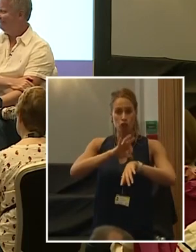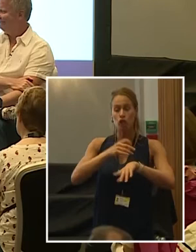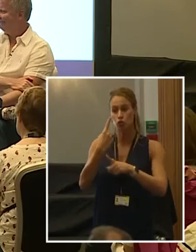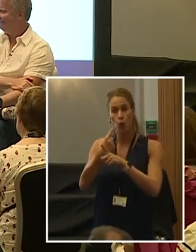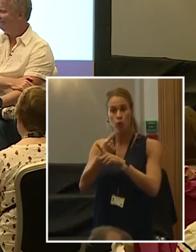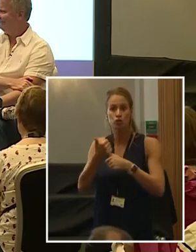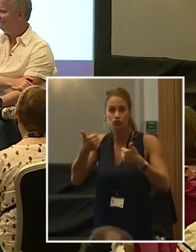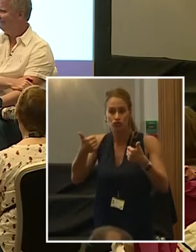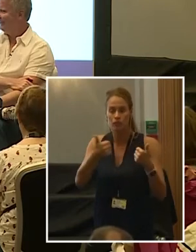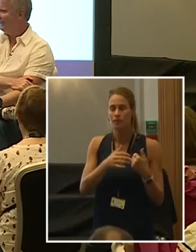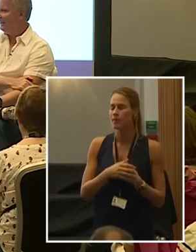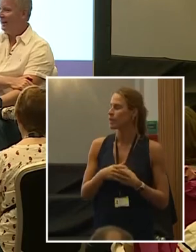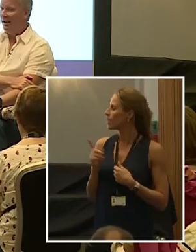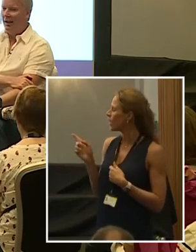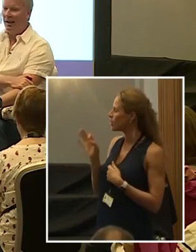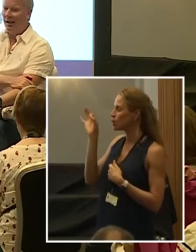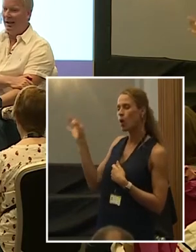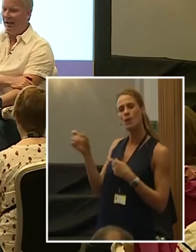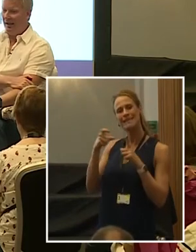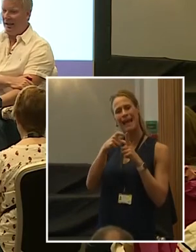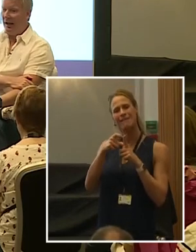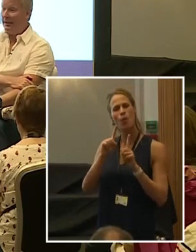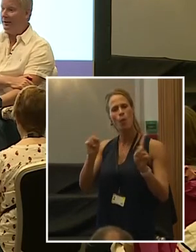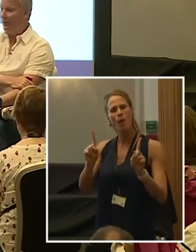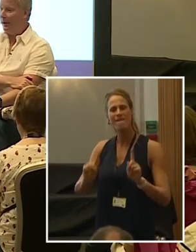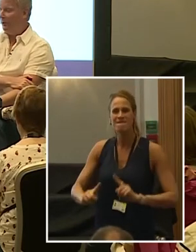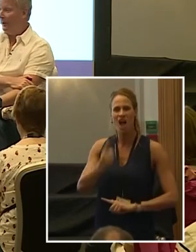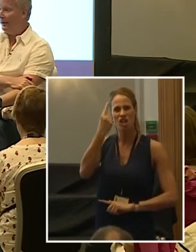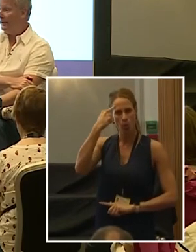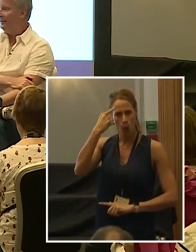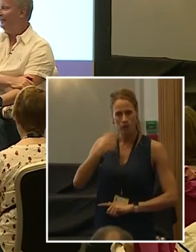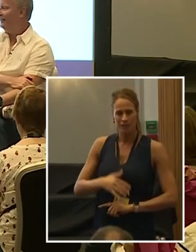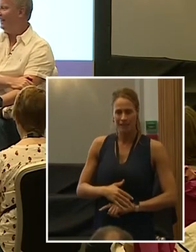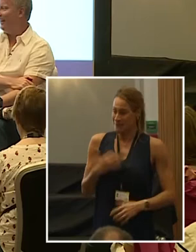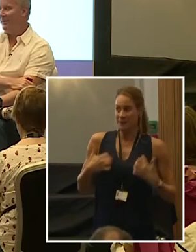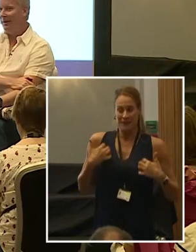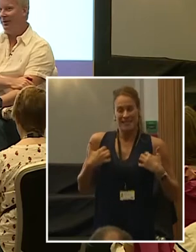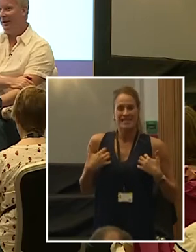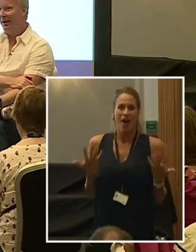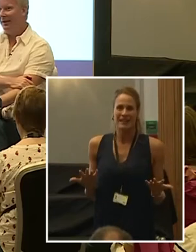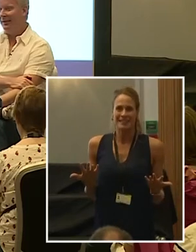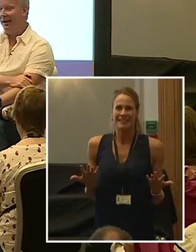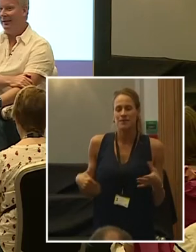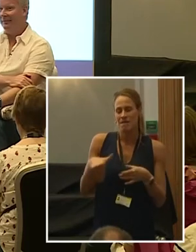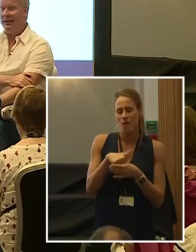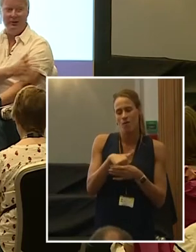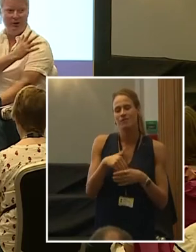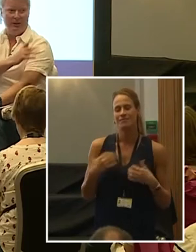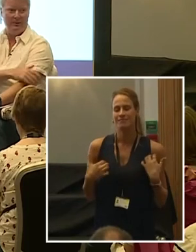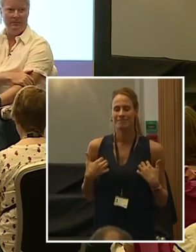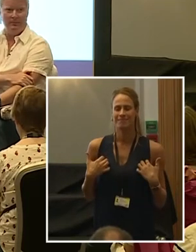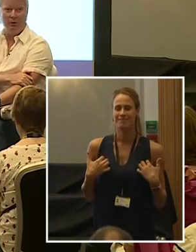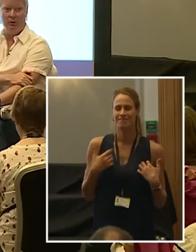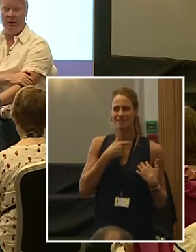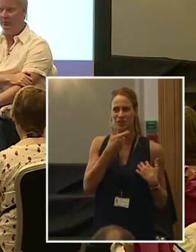first thoughts when you were initially approached? I was actually quite excited about doing it. I'd actually joked